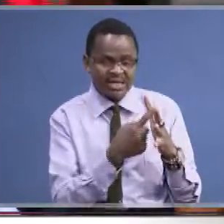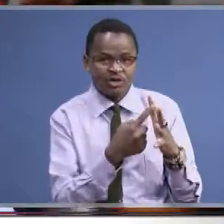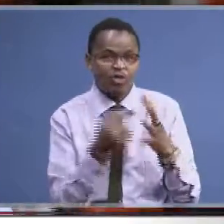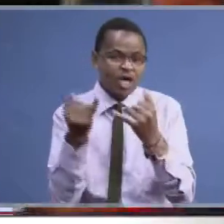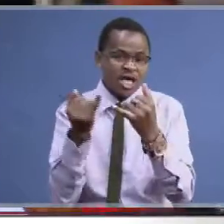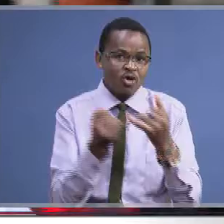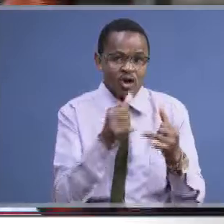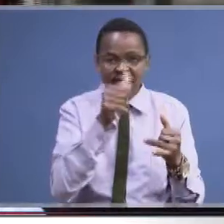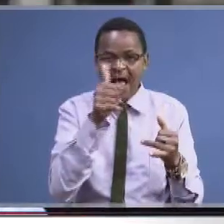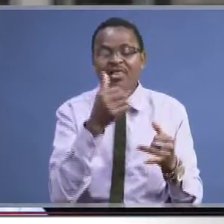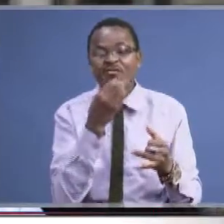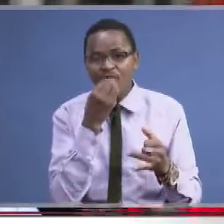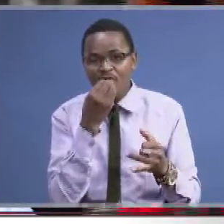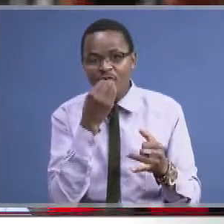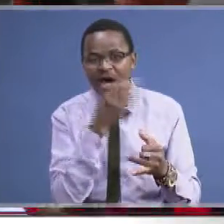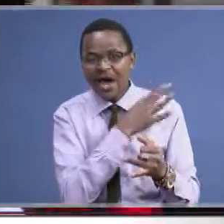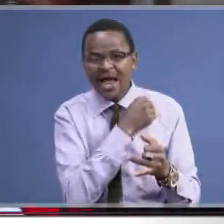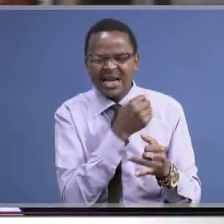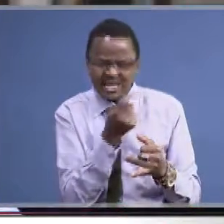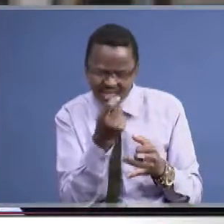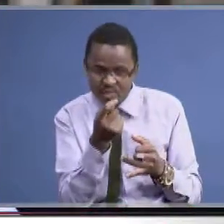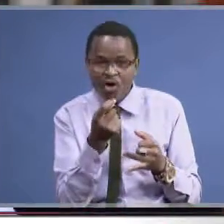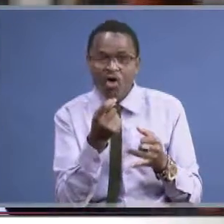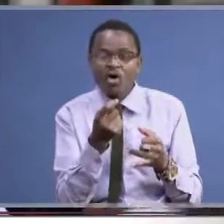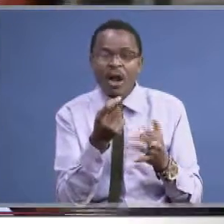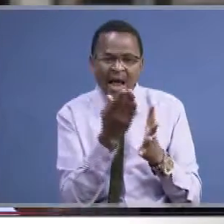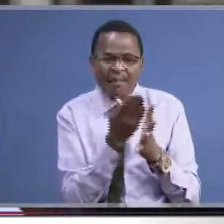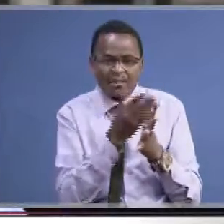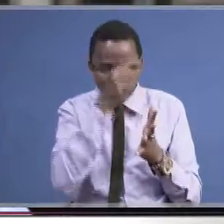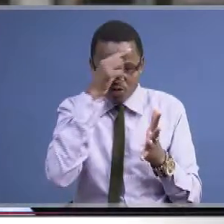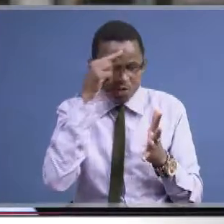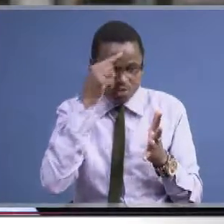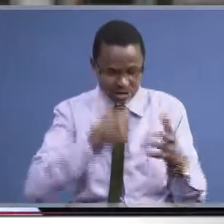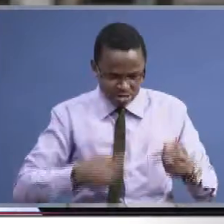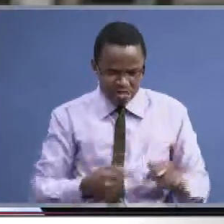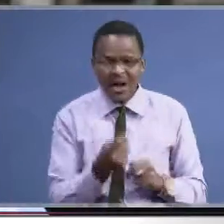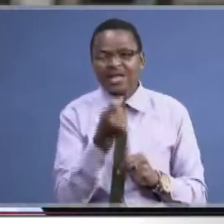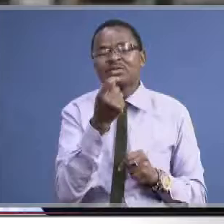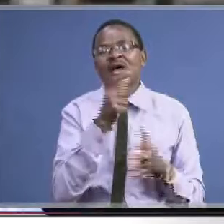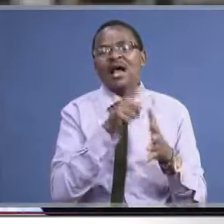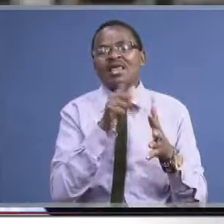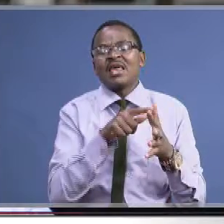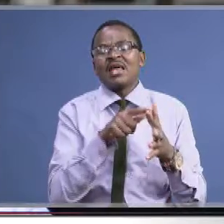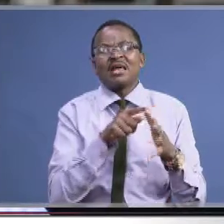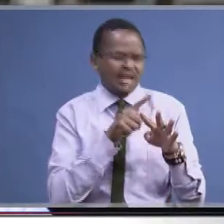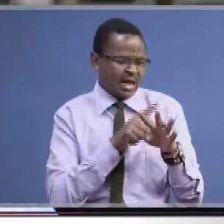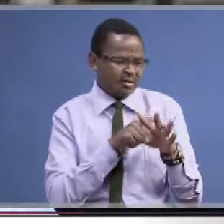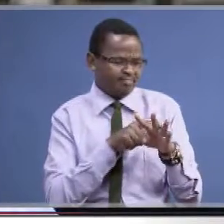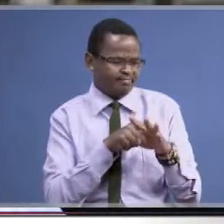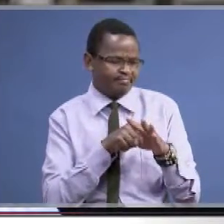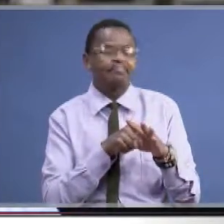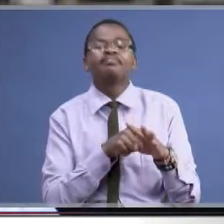introducing other foods, and in small amounts, because the baby's stomach is small. And then the frequency should be,